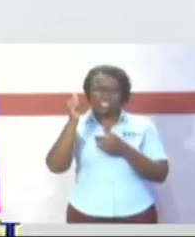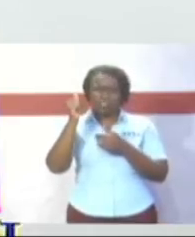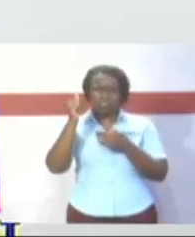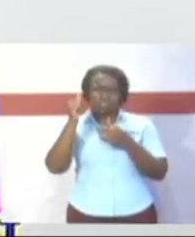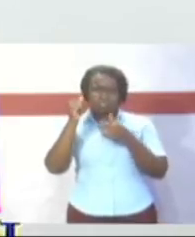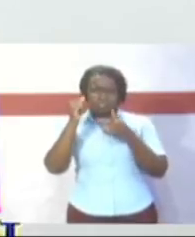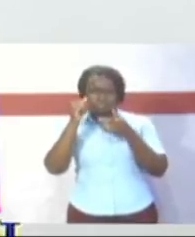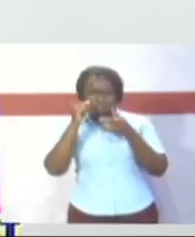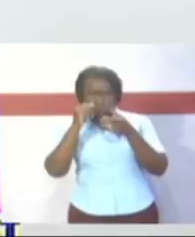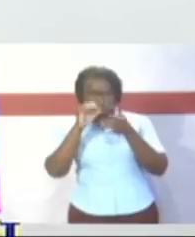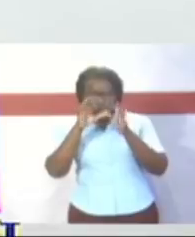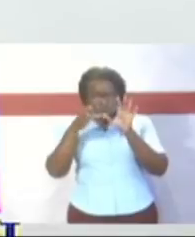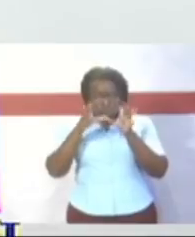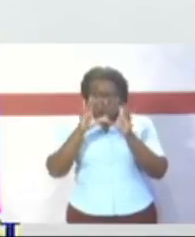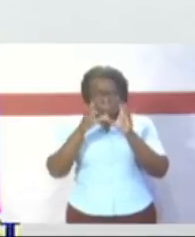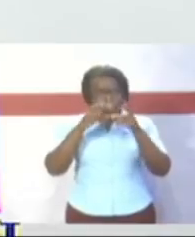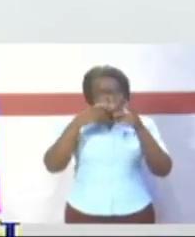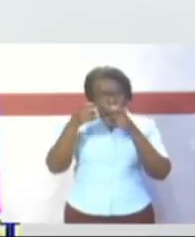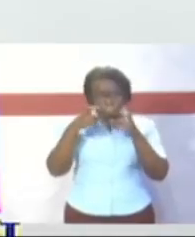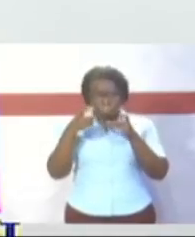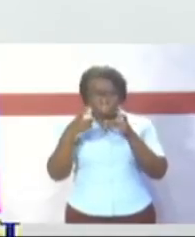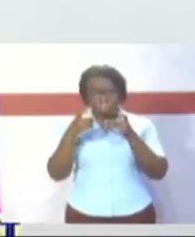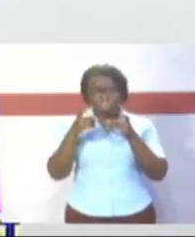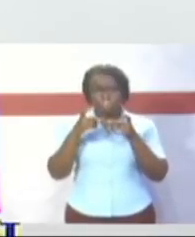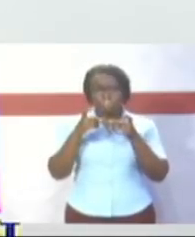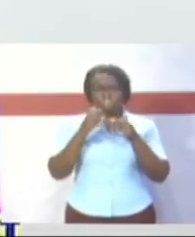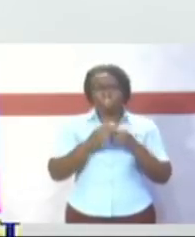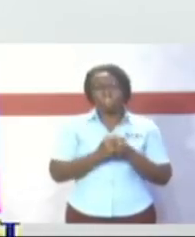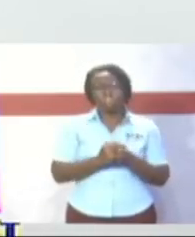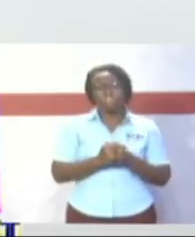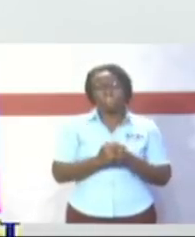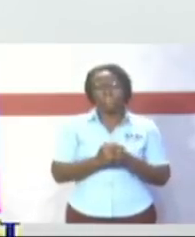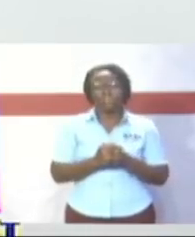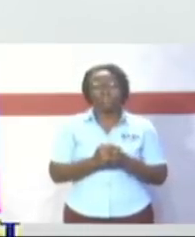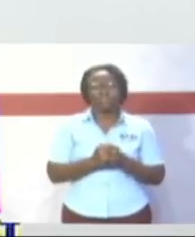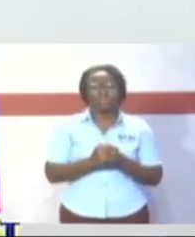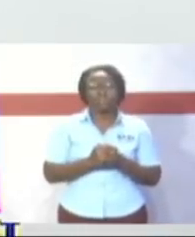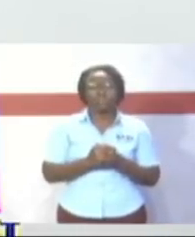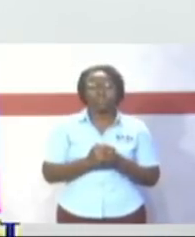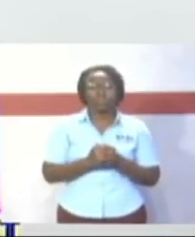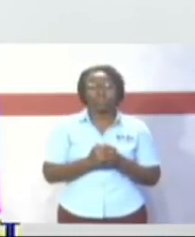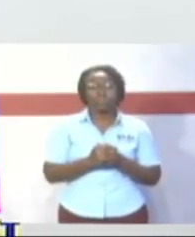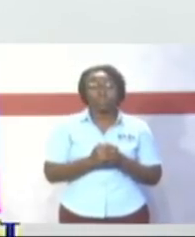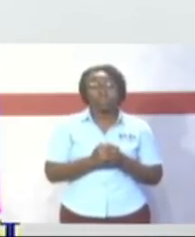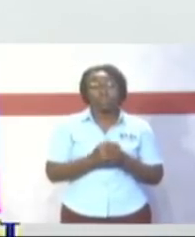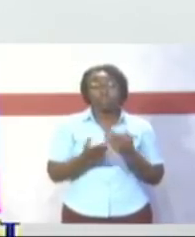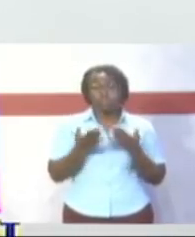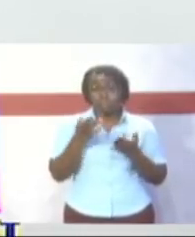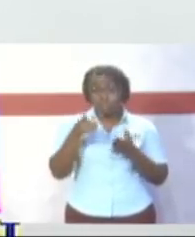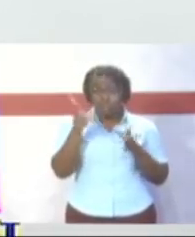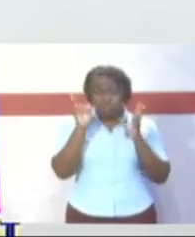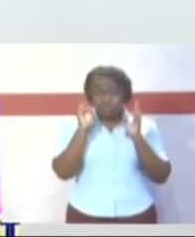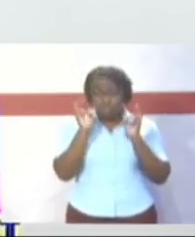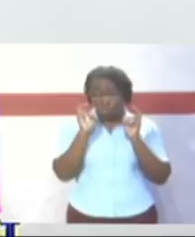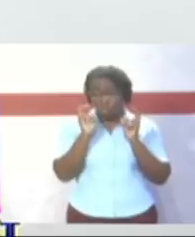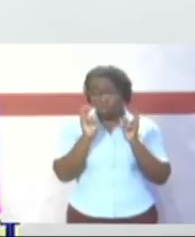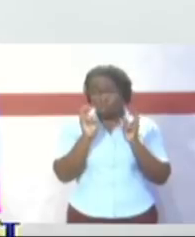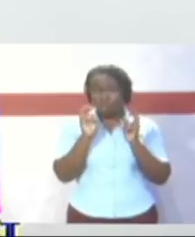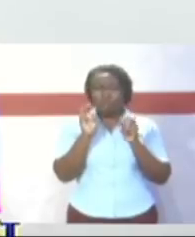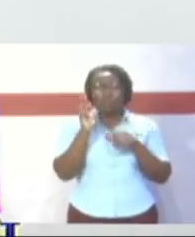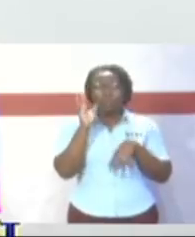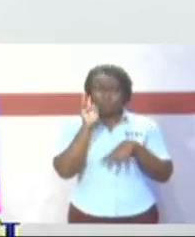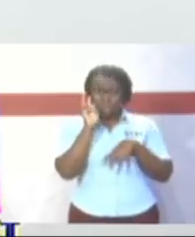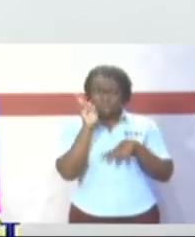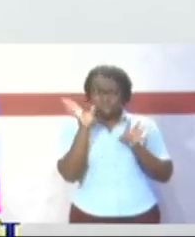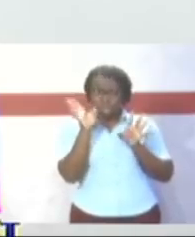COVID-19 efforts from the point of view of our Emergency Operations Center. You may have been hearing the term EOC, but before I share